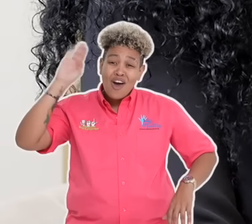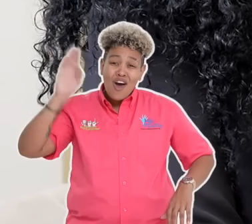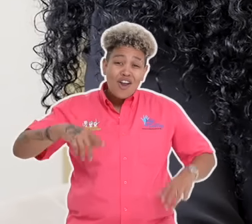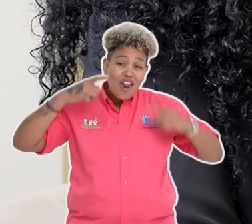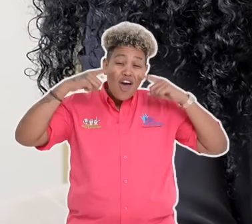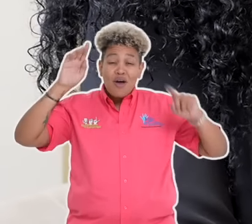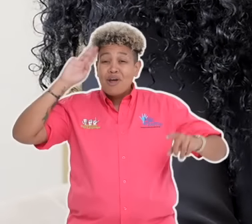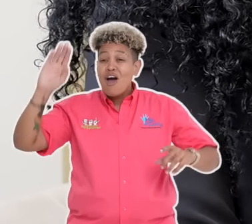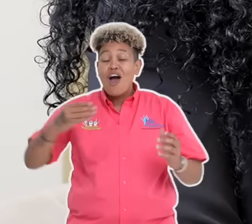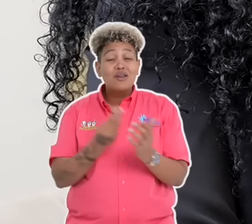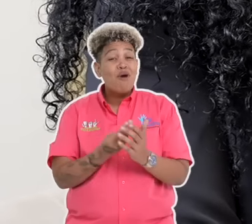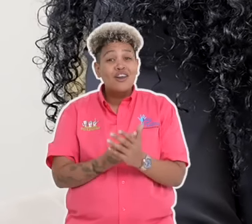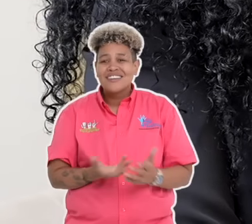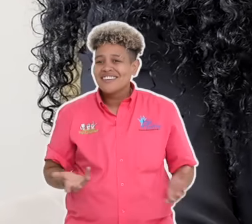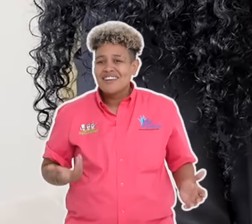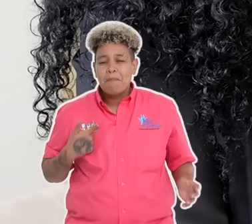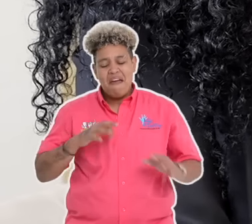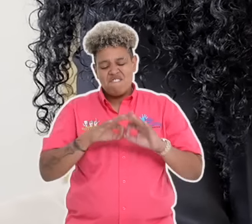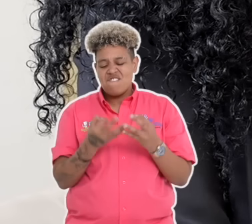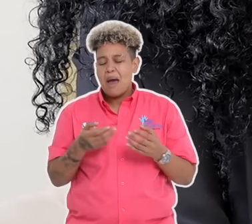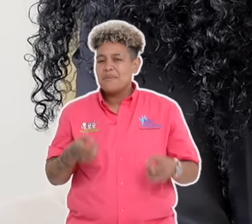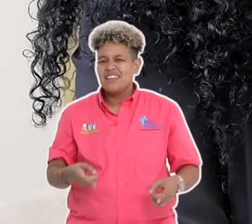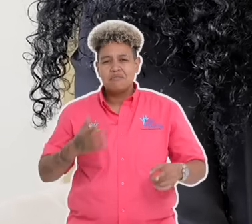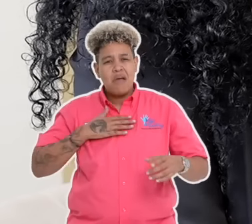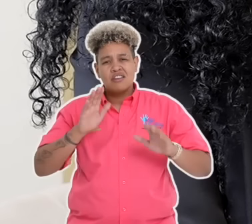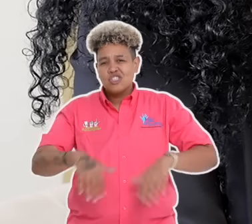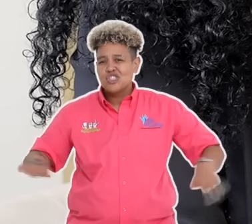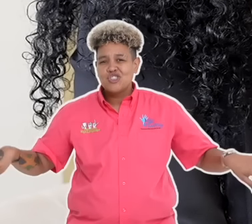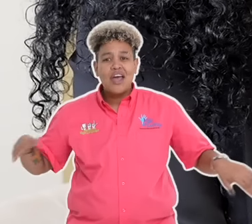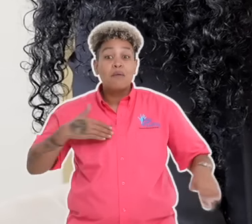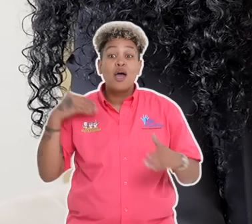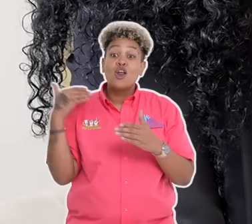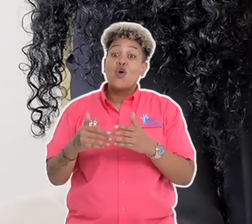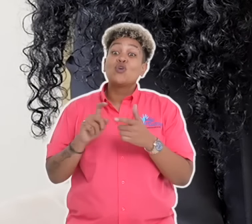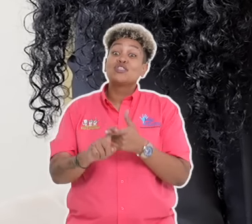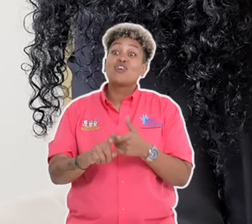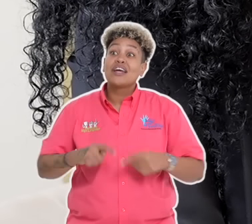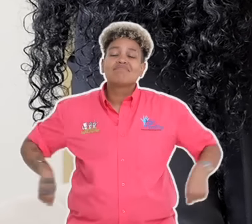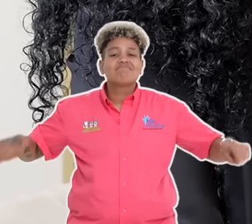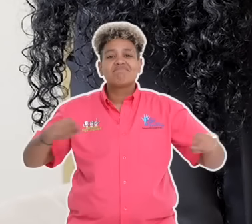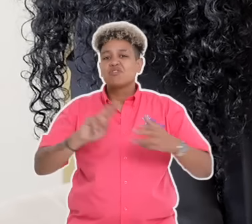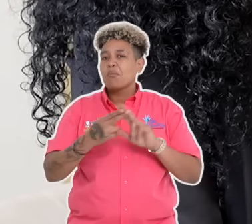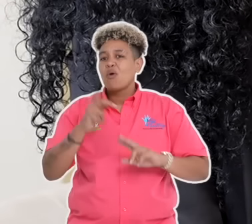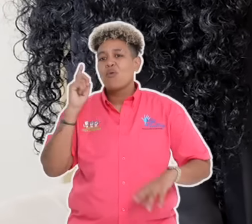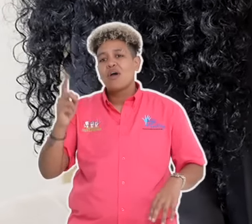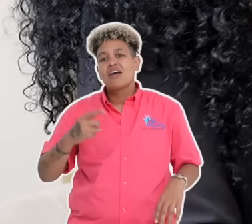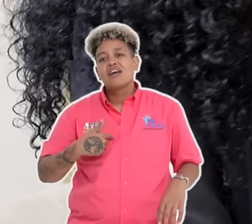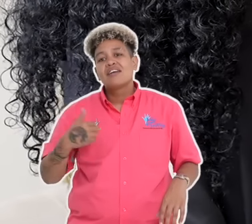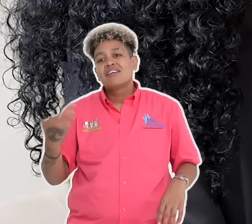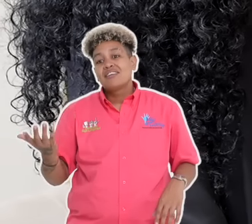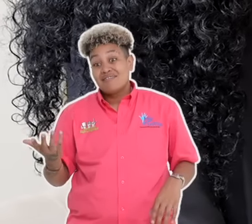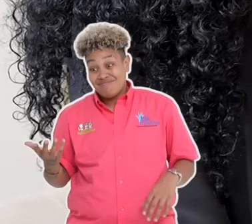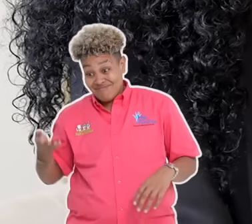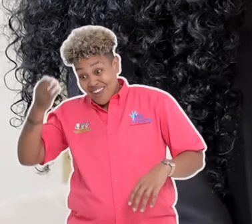the accomplishment and all the money, it's my family, yes. my children and my close friends that surround me and my God that keeps